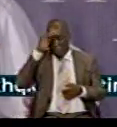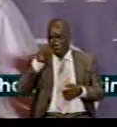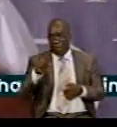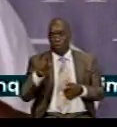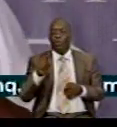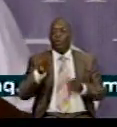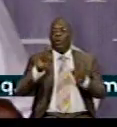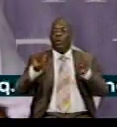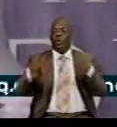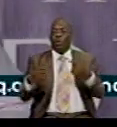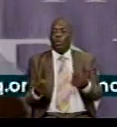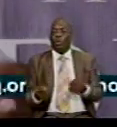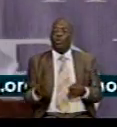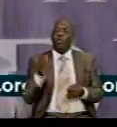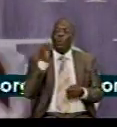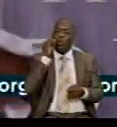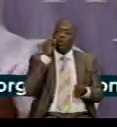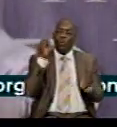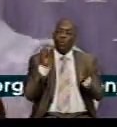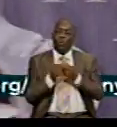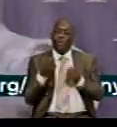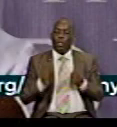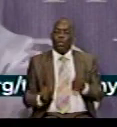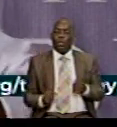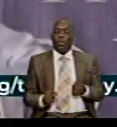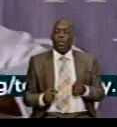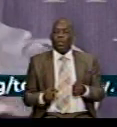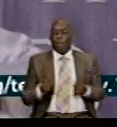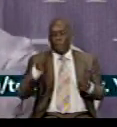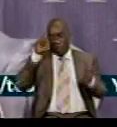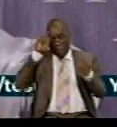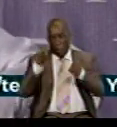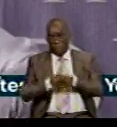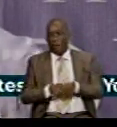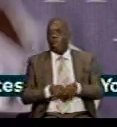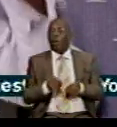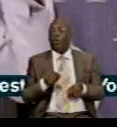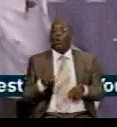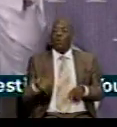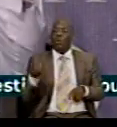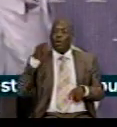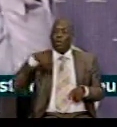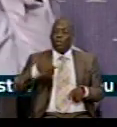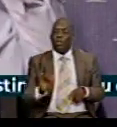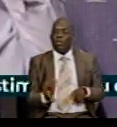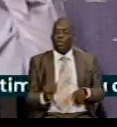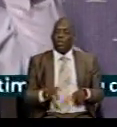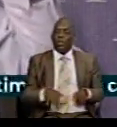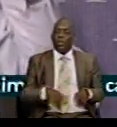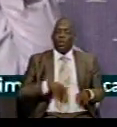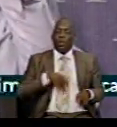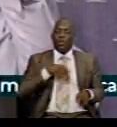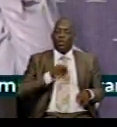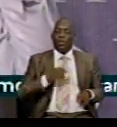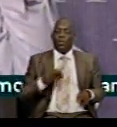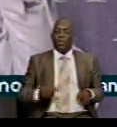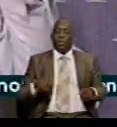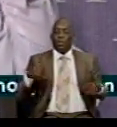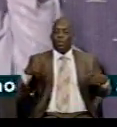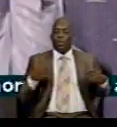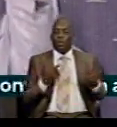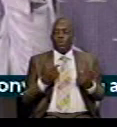with my elder brother, I started feeling I was still feeling pain. So I went to my papa in